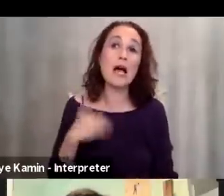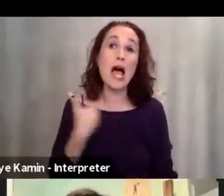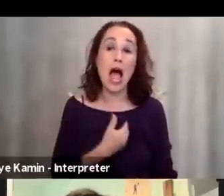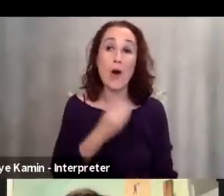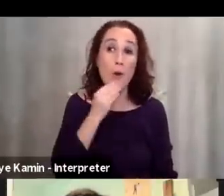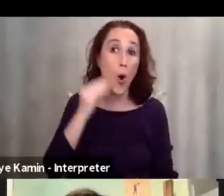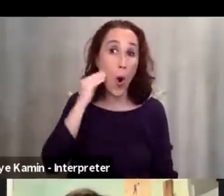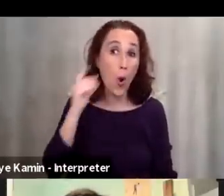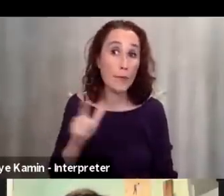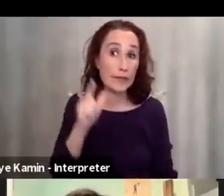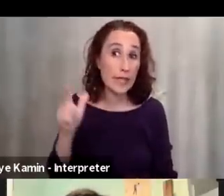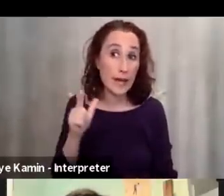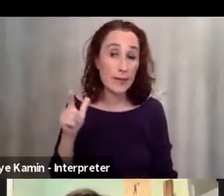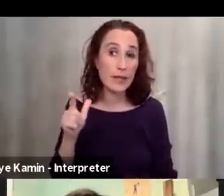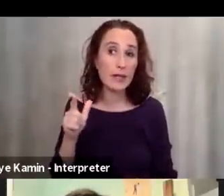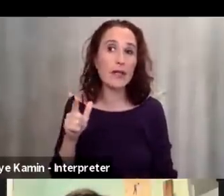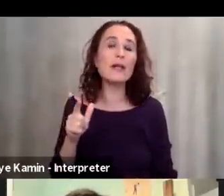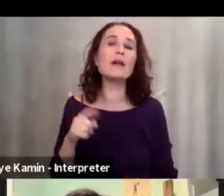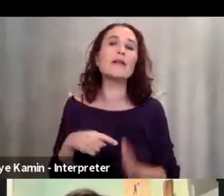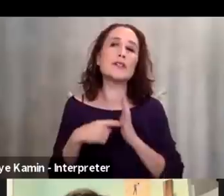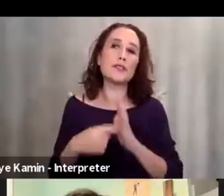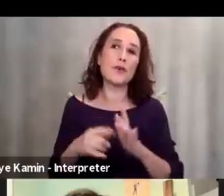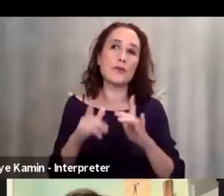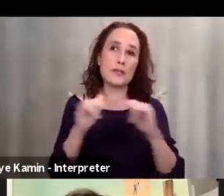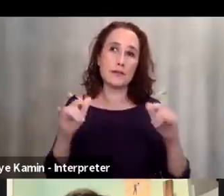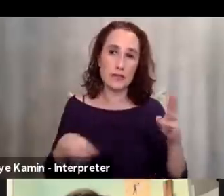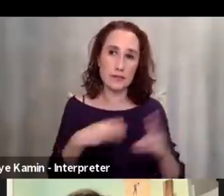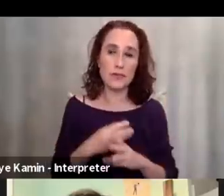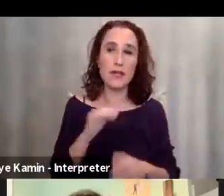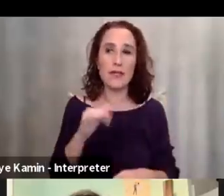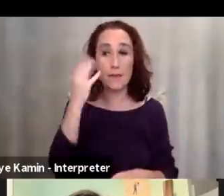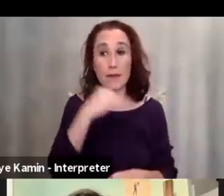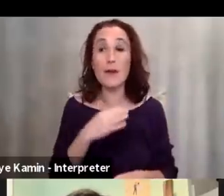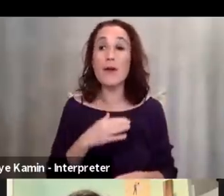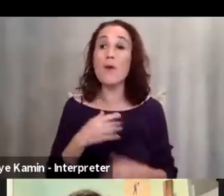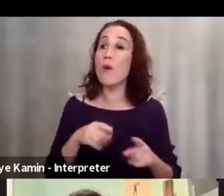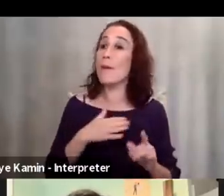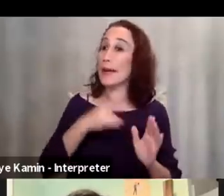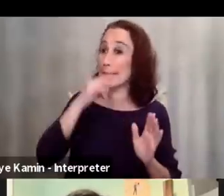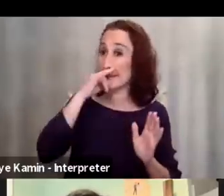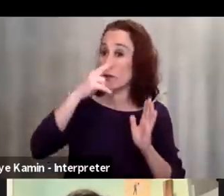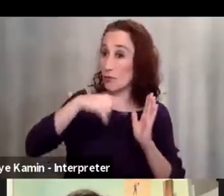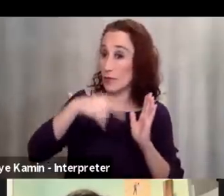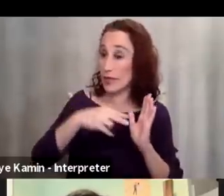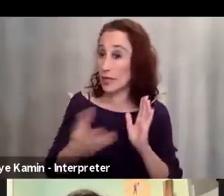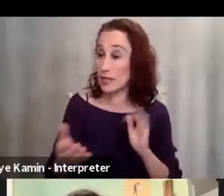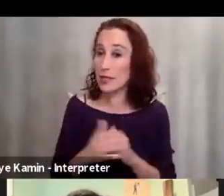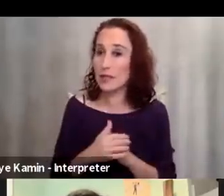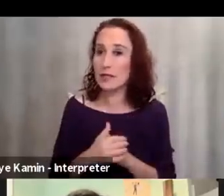home represents the diversity of the world and all of its beauty. And when my kids read something, like I'm